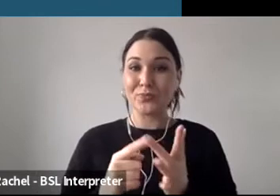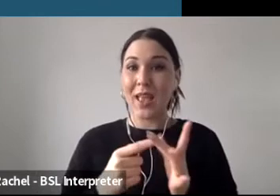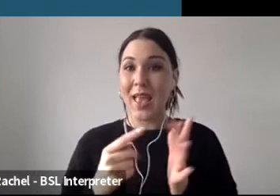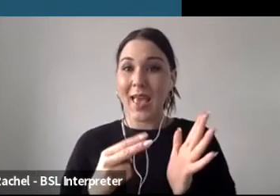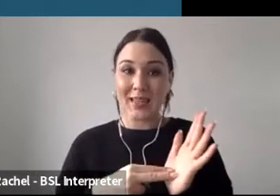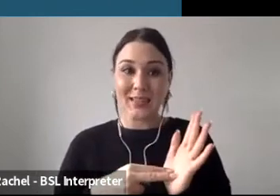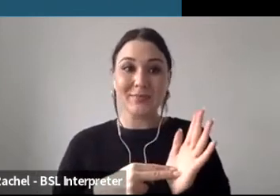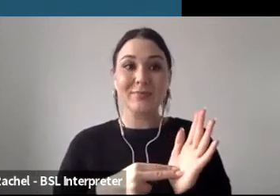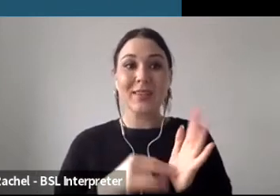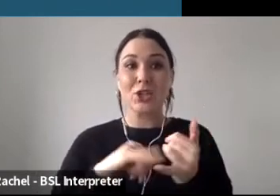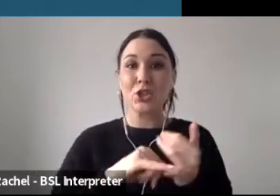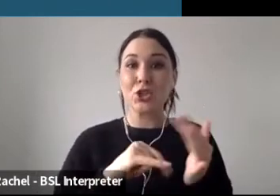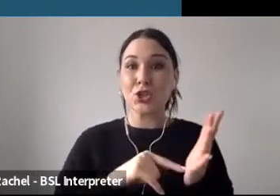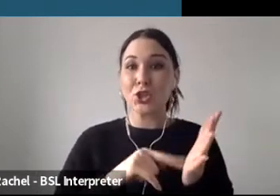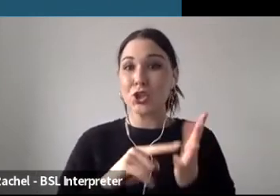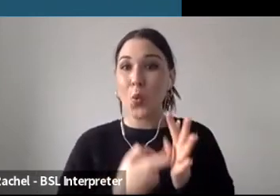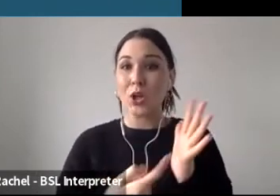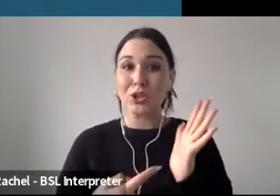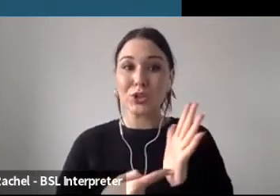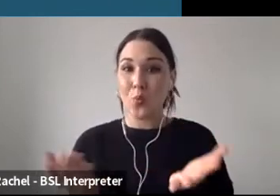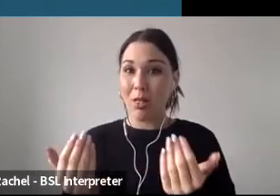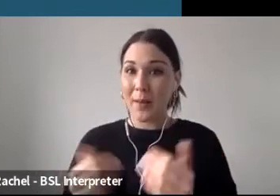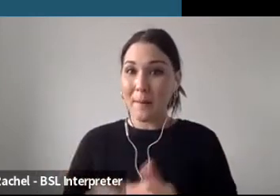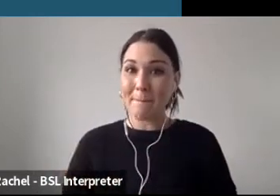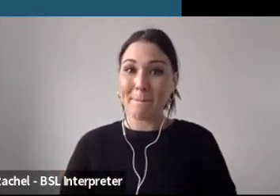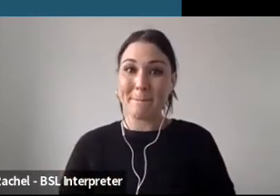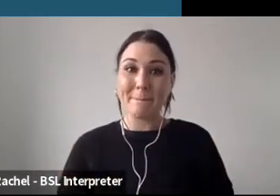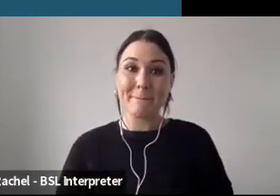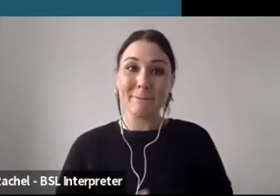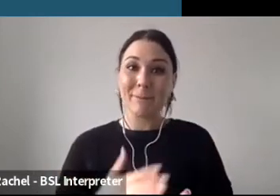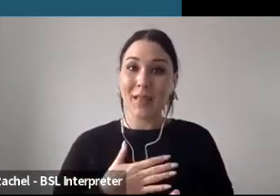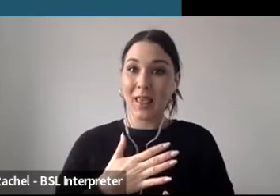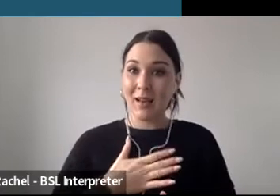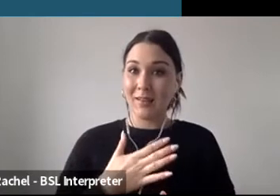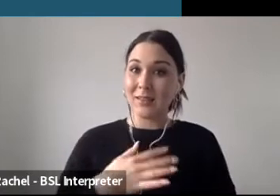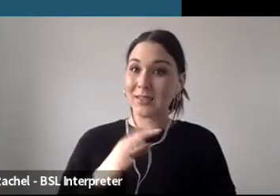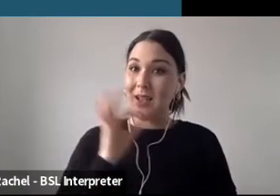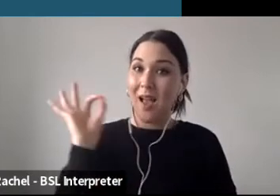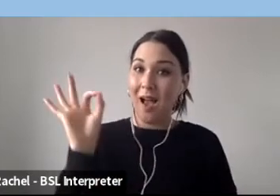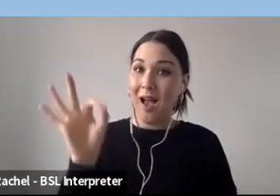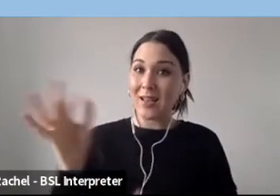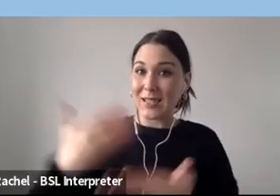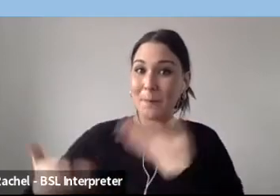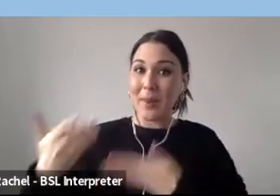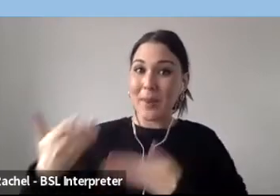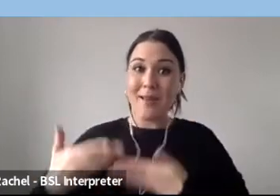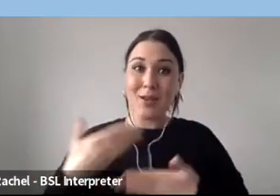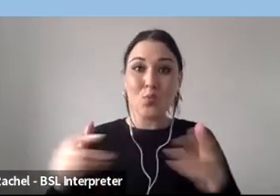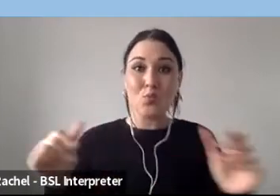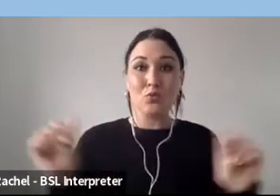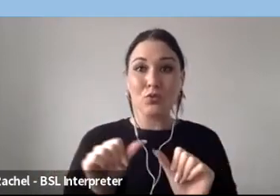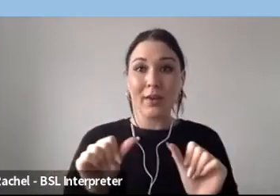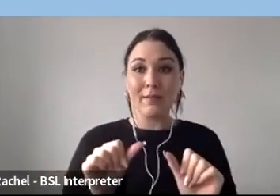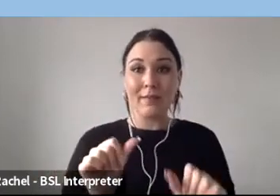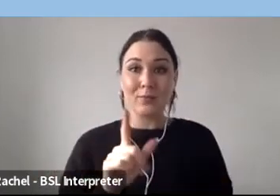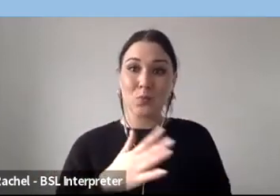welcome Ian Wilson and Stuart Goldberg. So I'd just like to ask you to explain briefly a little bit about what